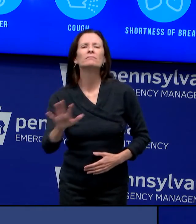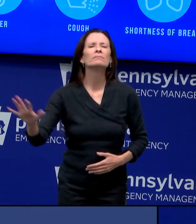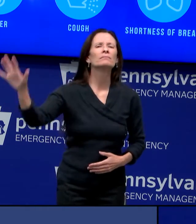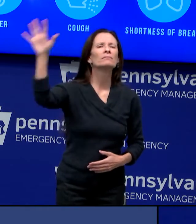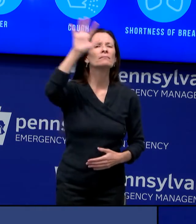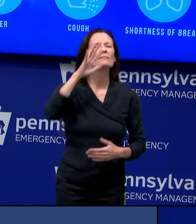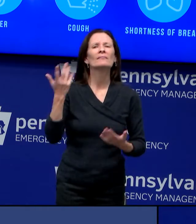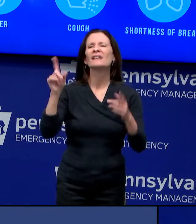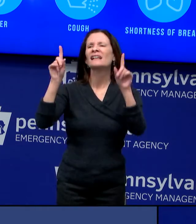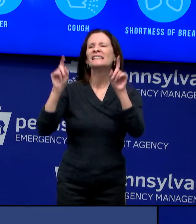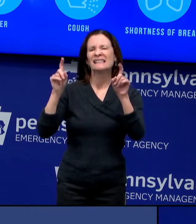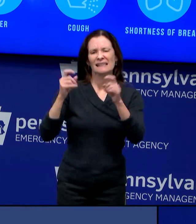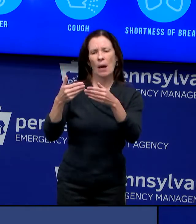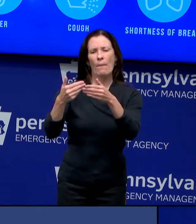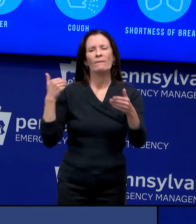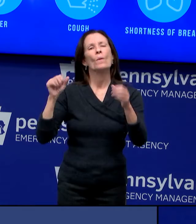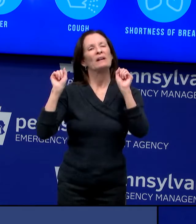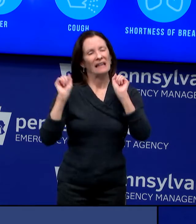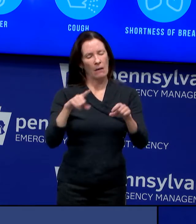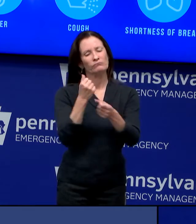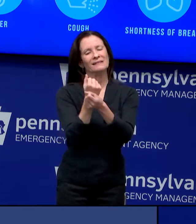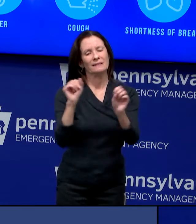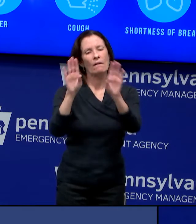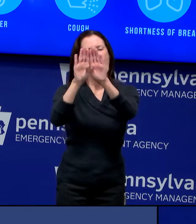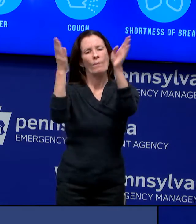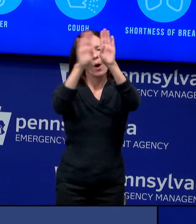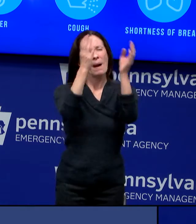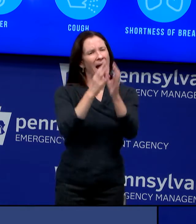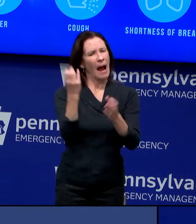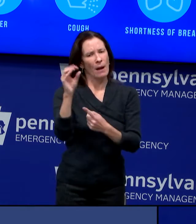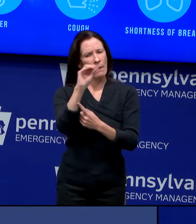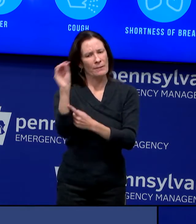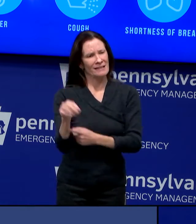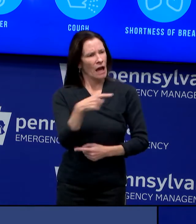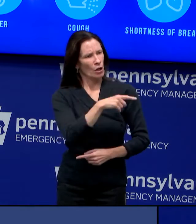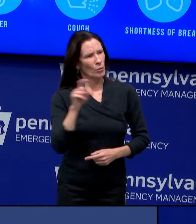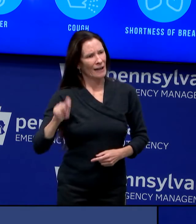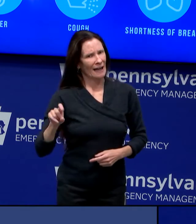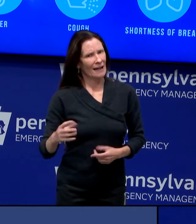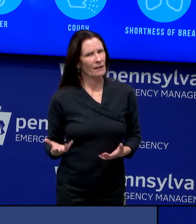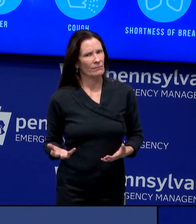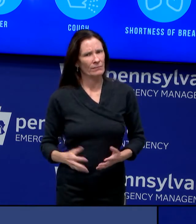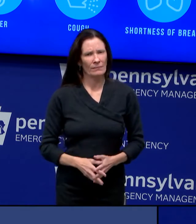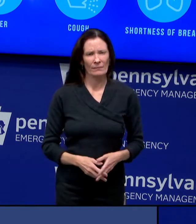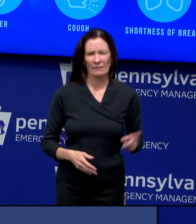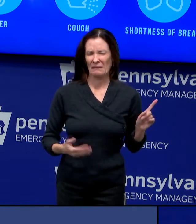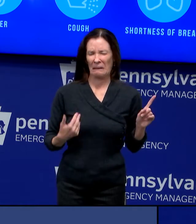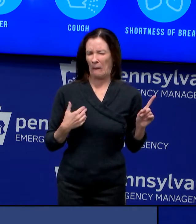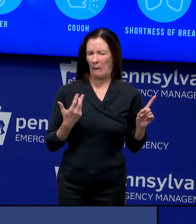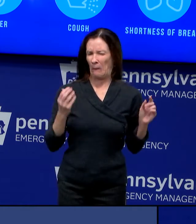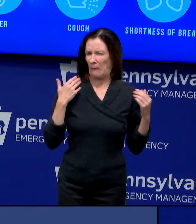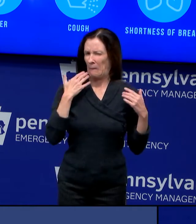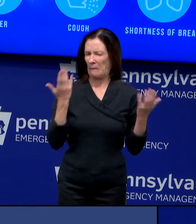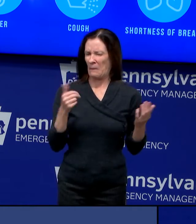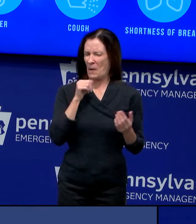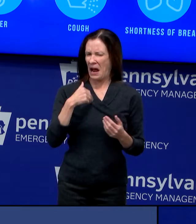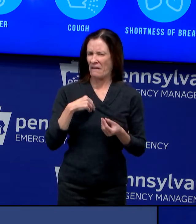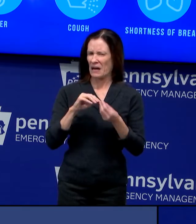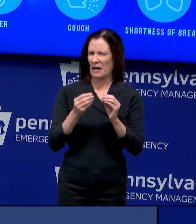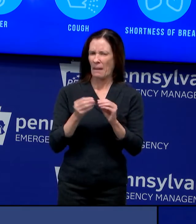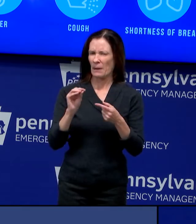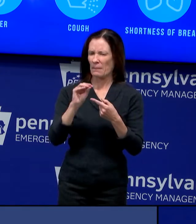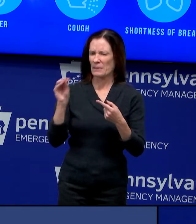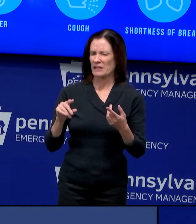again, we're going to be testing symptomatic individuals, but we are going to expand that beyond the age 65 and older or